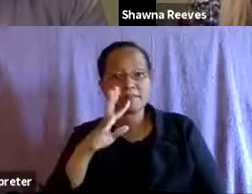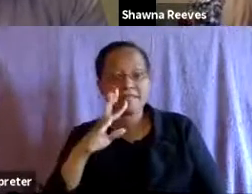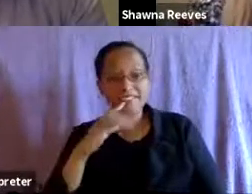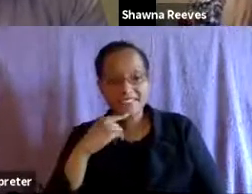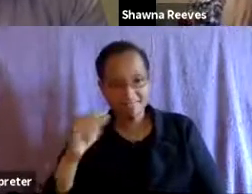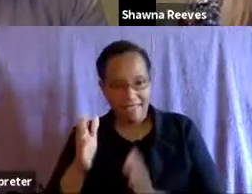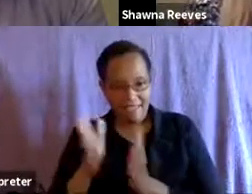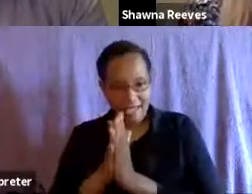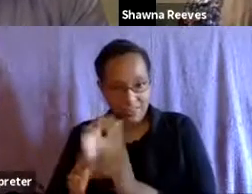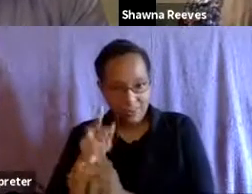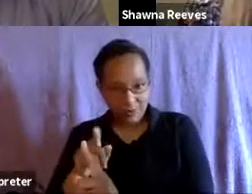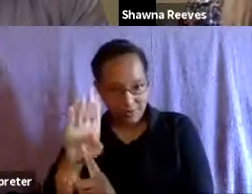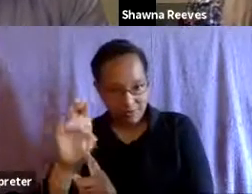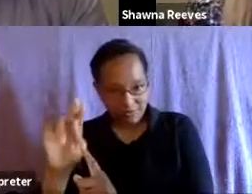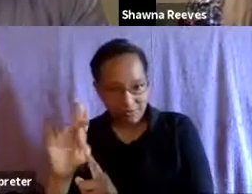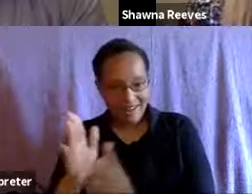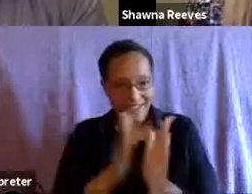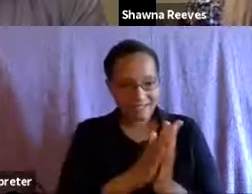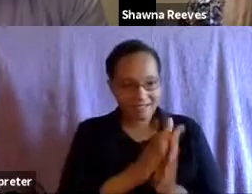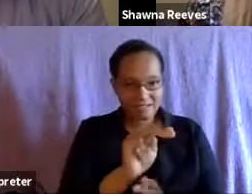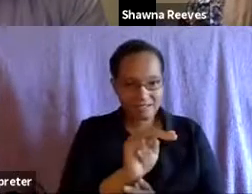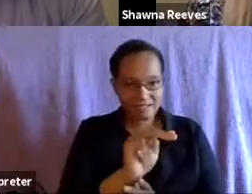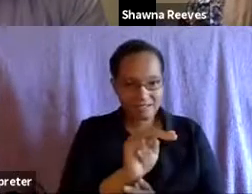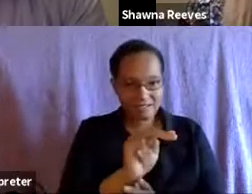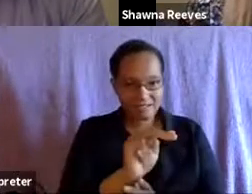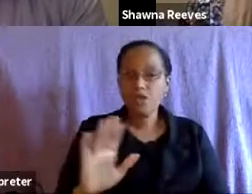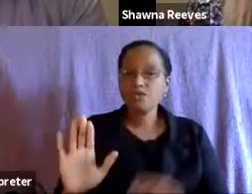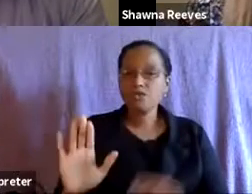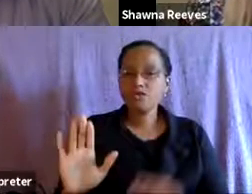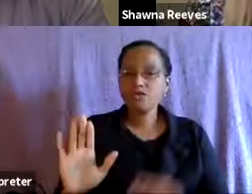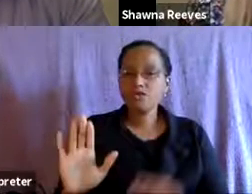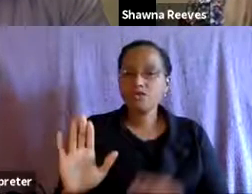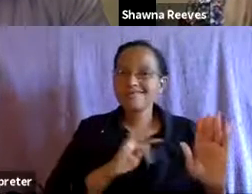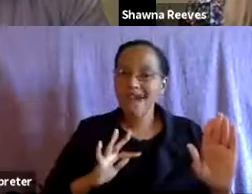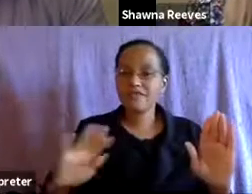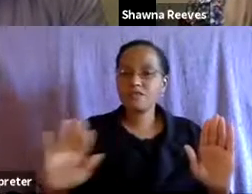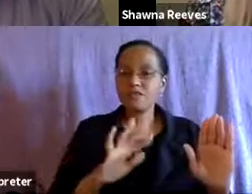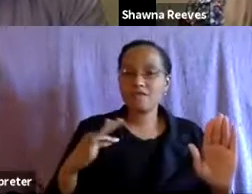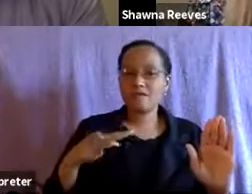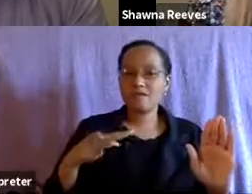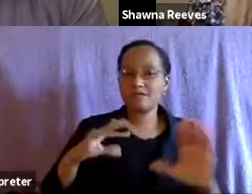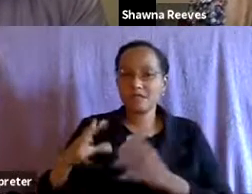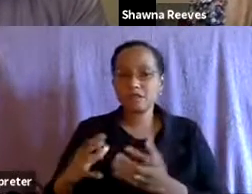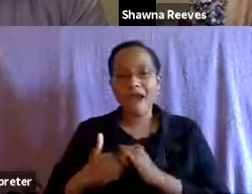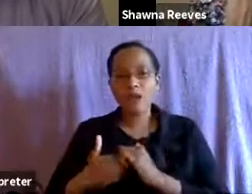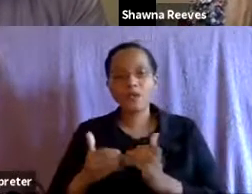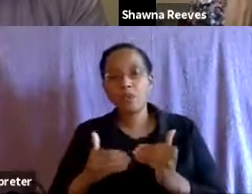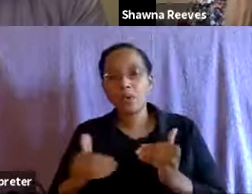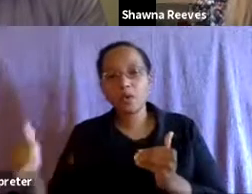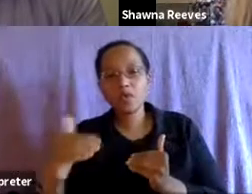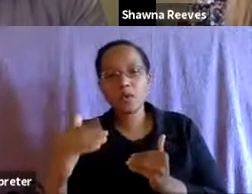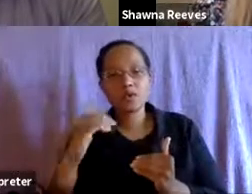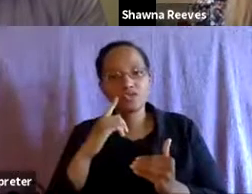That was a question to me, Tamara, because the screen is freezing, so I missed some of the oh, yes, words. to you